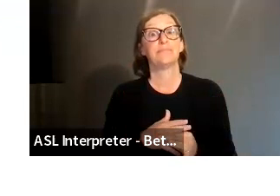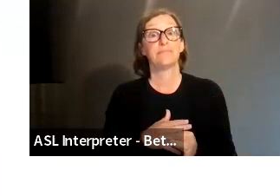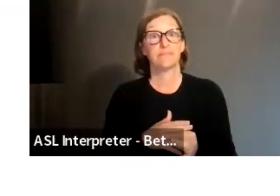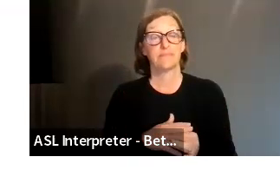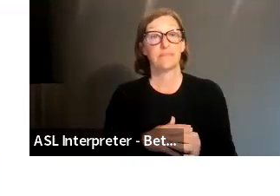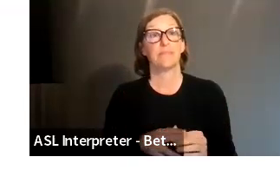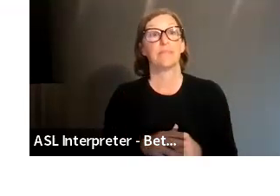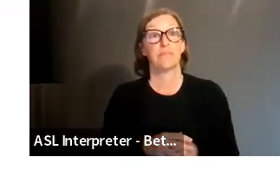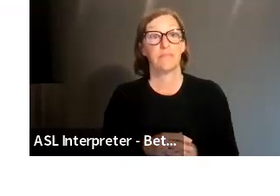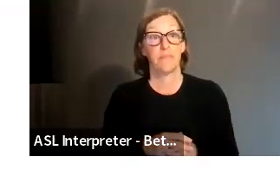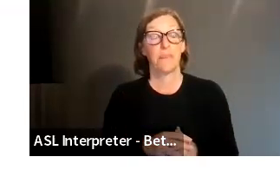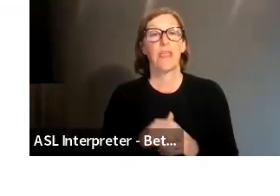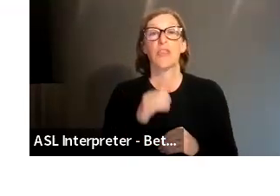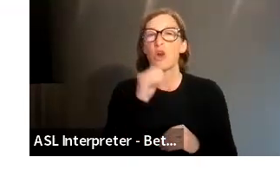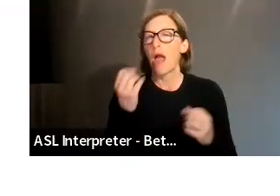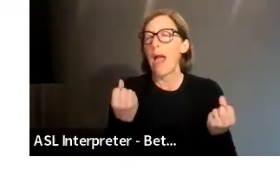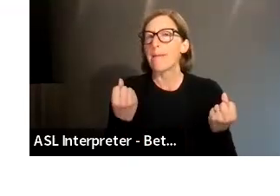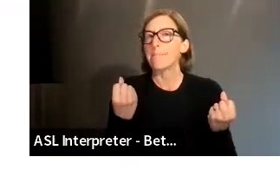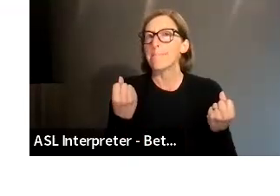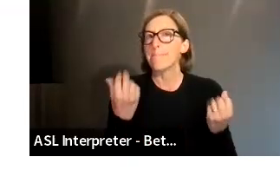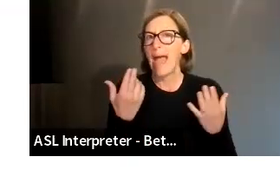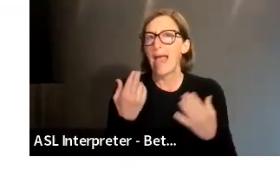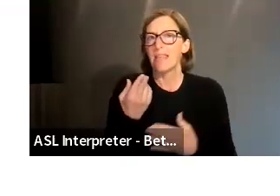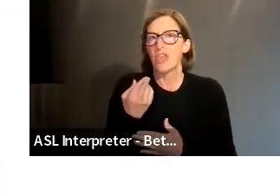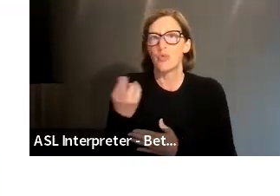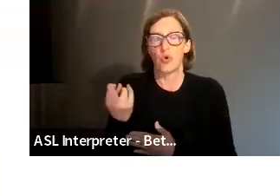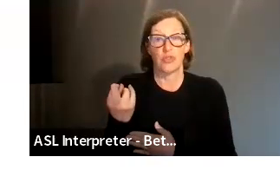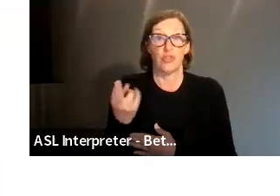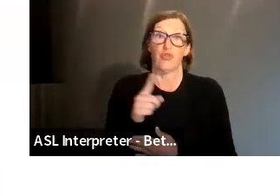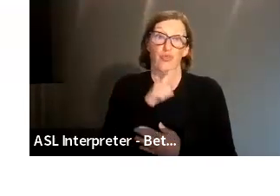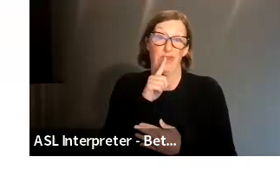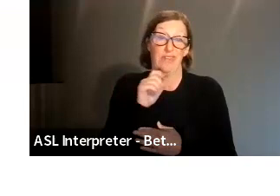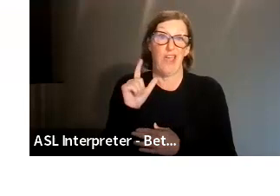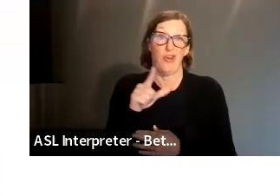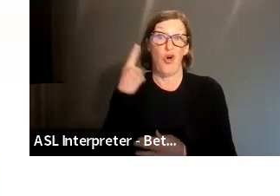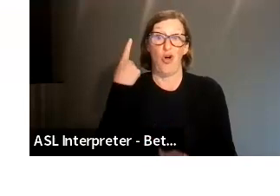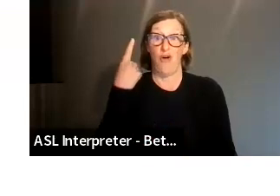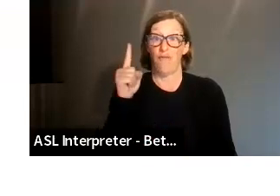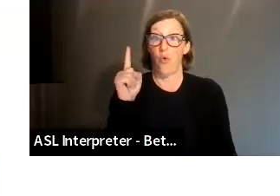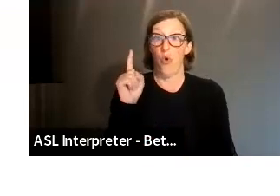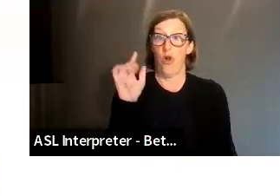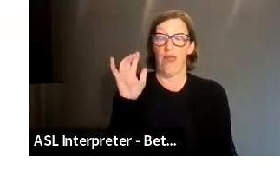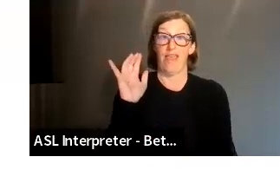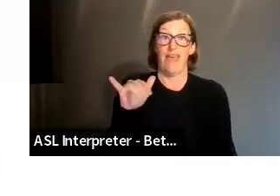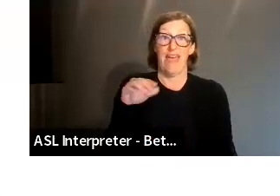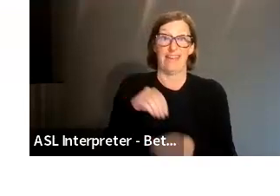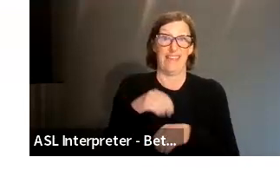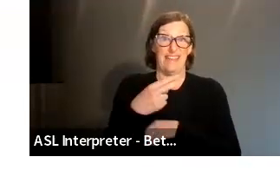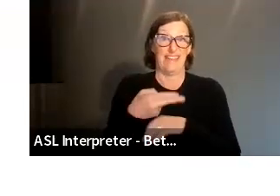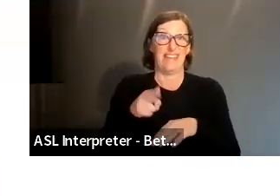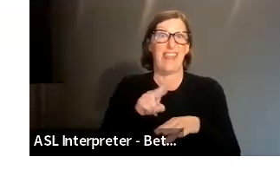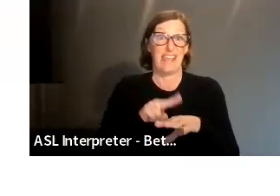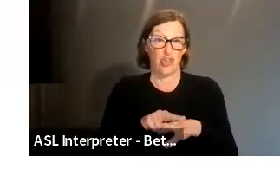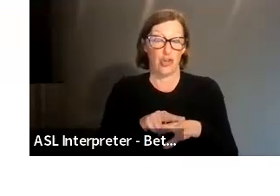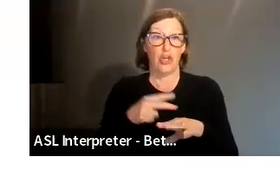are not many sources, or not even at all sources, of cis form in nature. So I'm